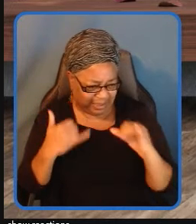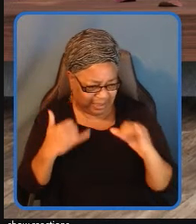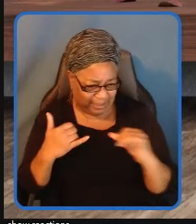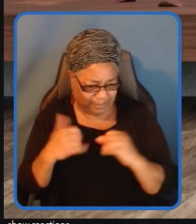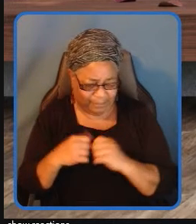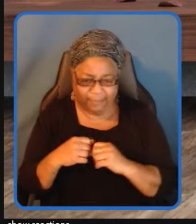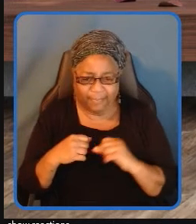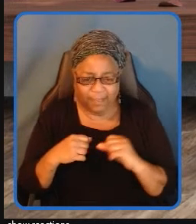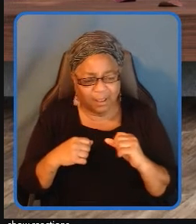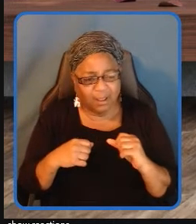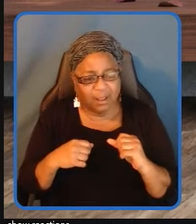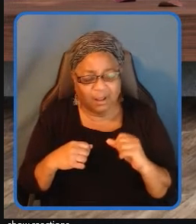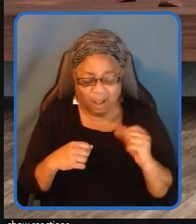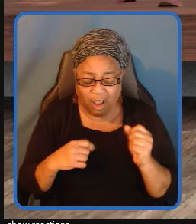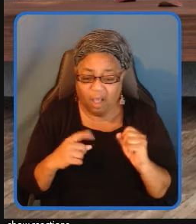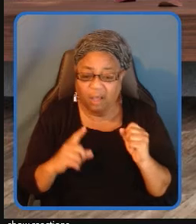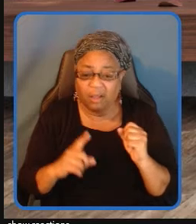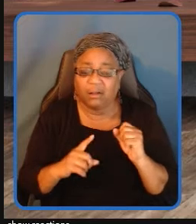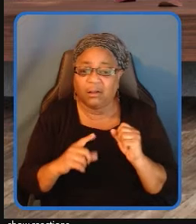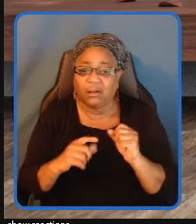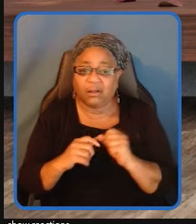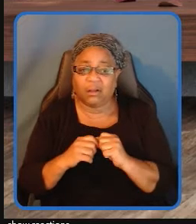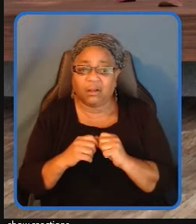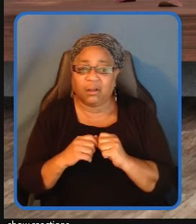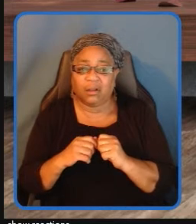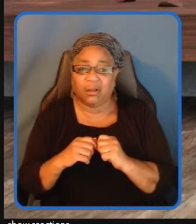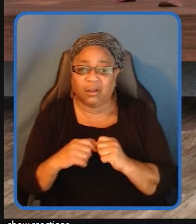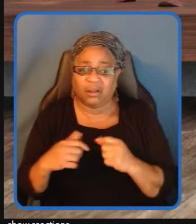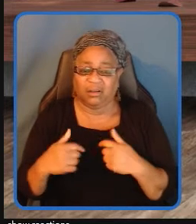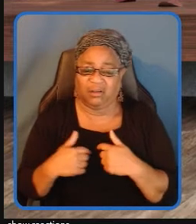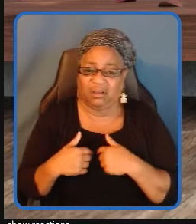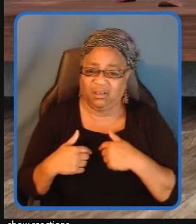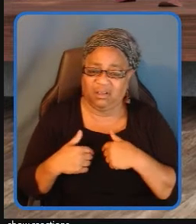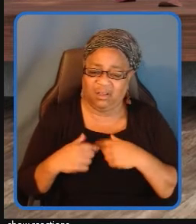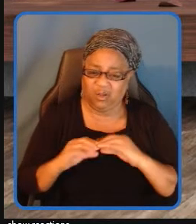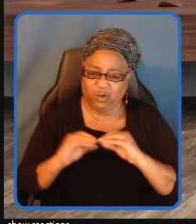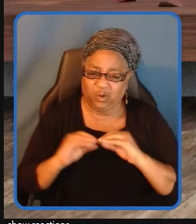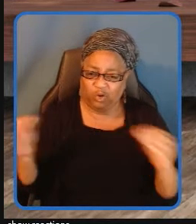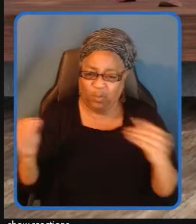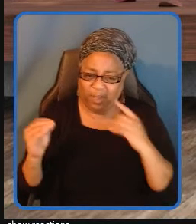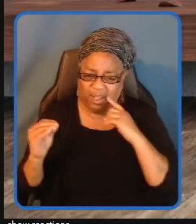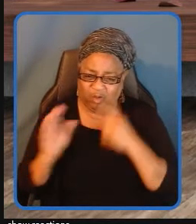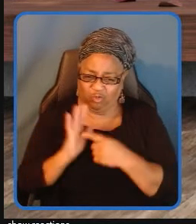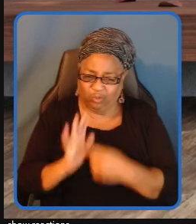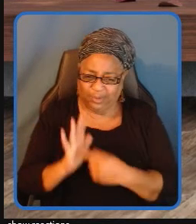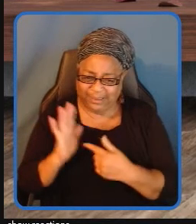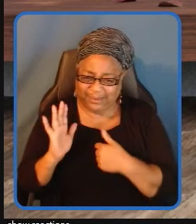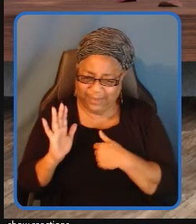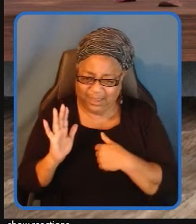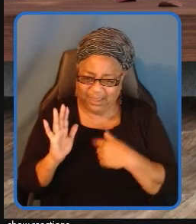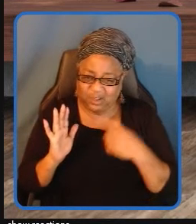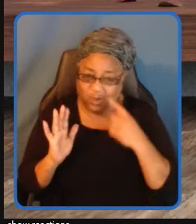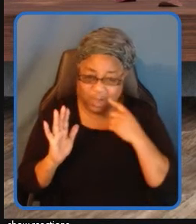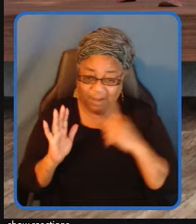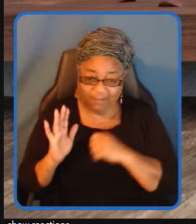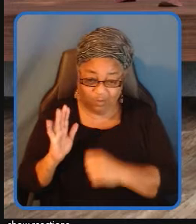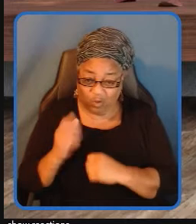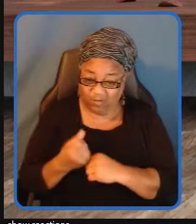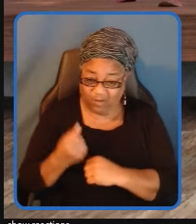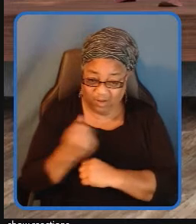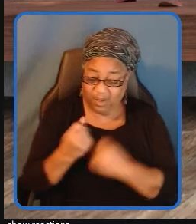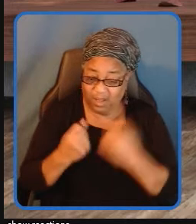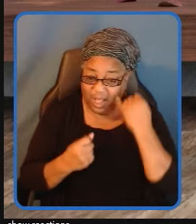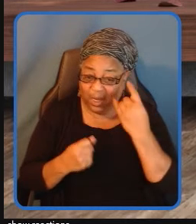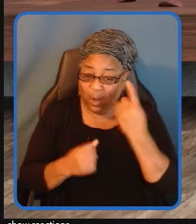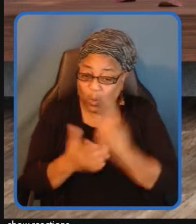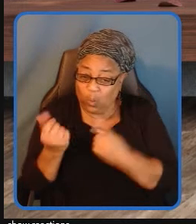white men in their, cis hetero middle age, but there's nobody in a case study that looks like me. So I have no fundamental idea of what I needed to